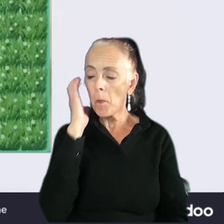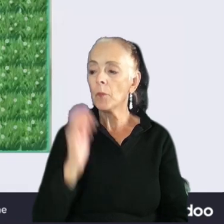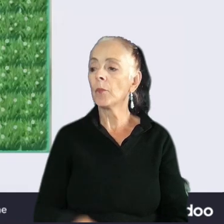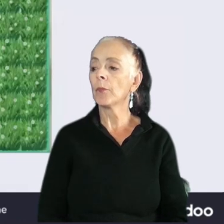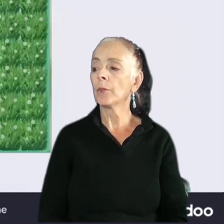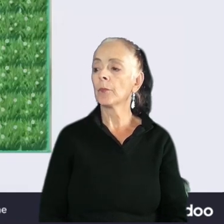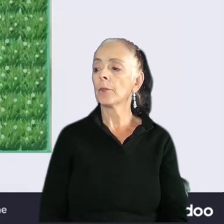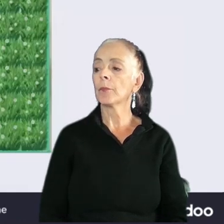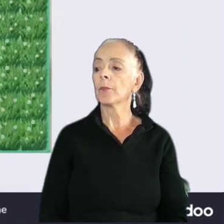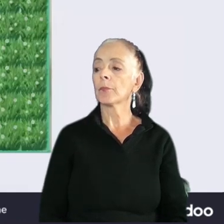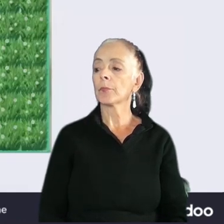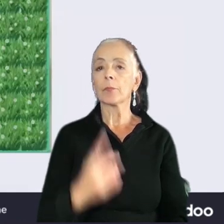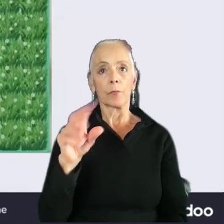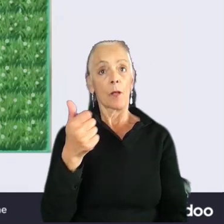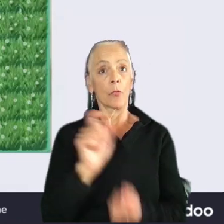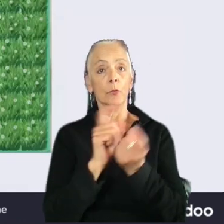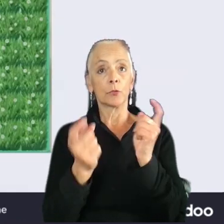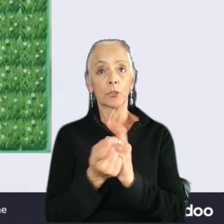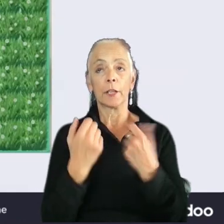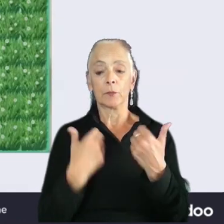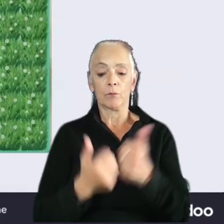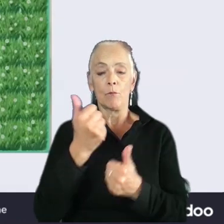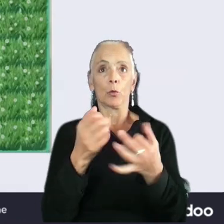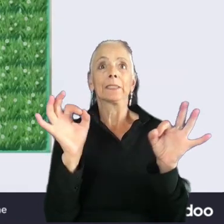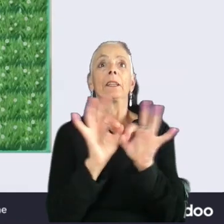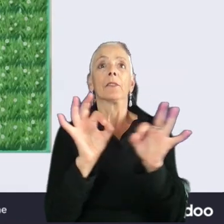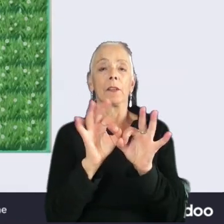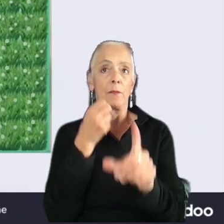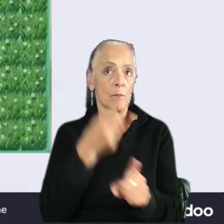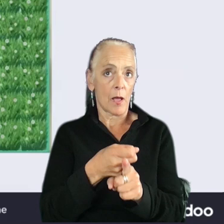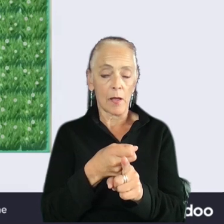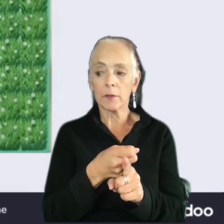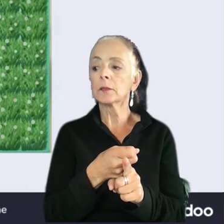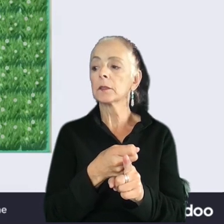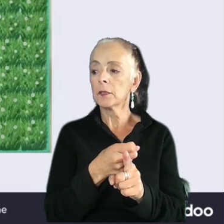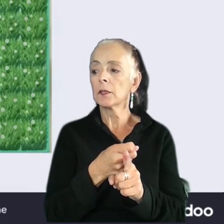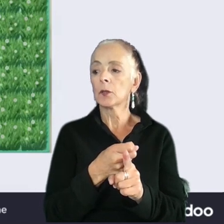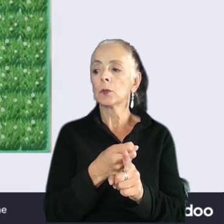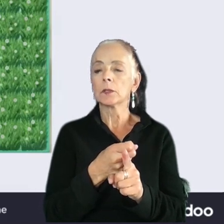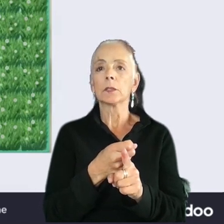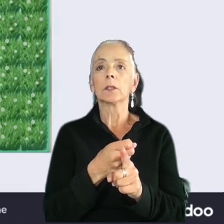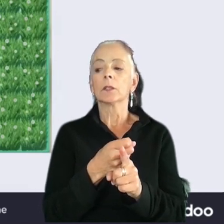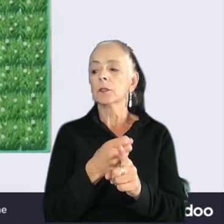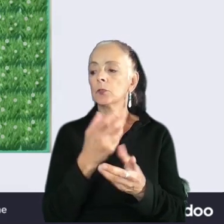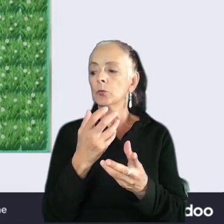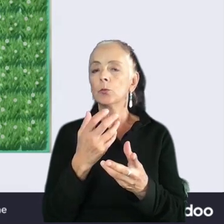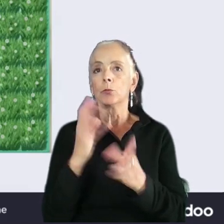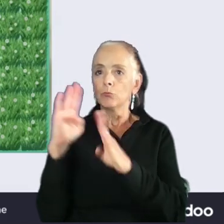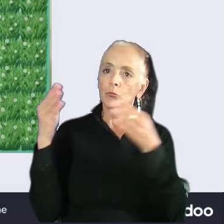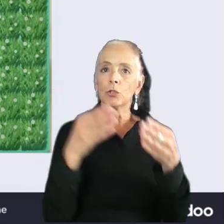So one of the other changes that had the most significant impact in the success of our tutorial was really to channel the player's attention